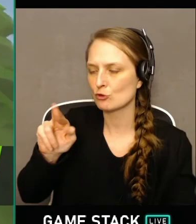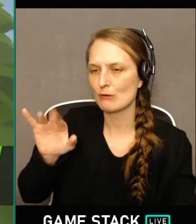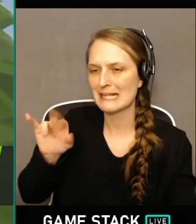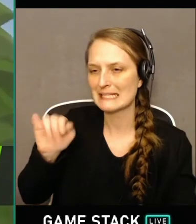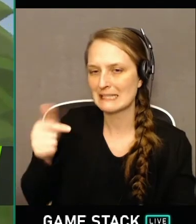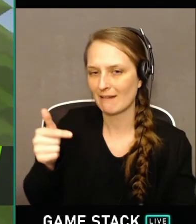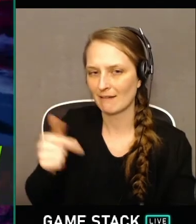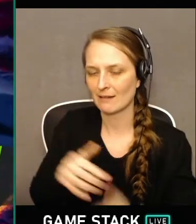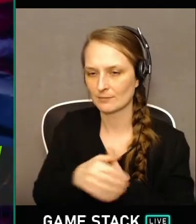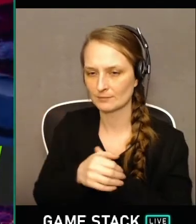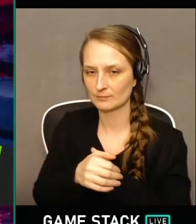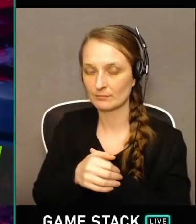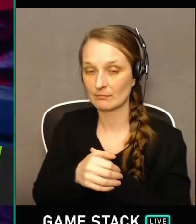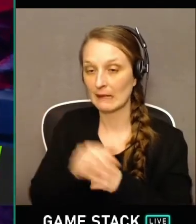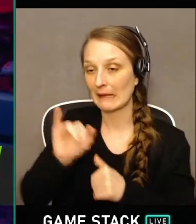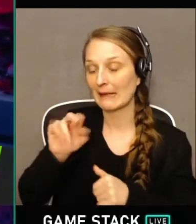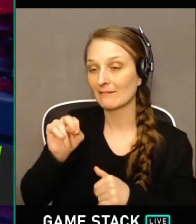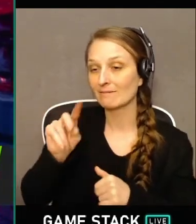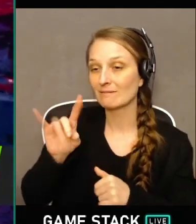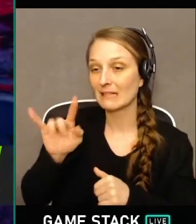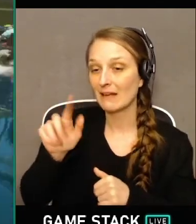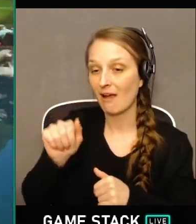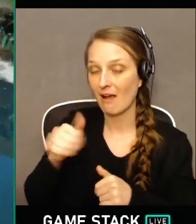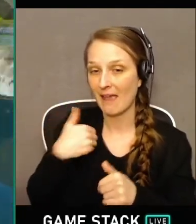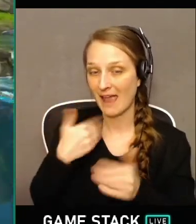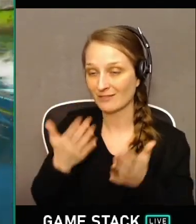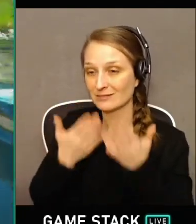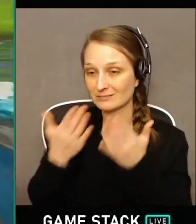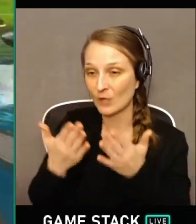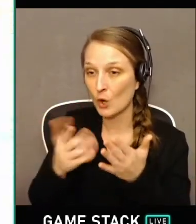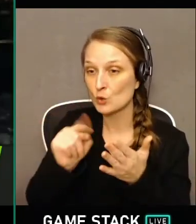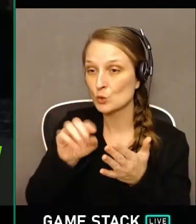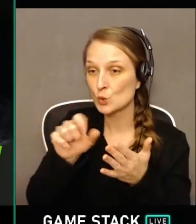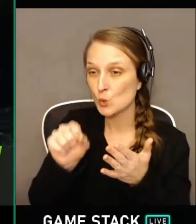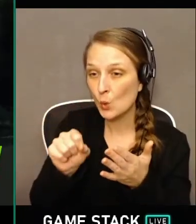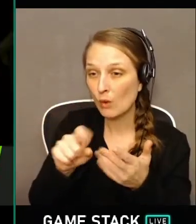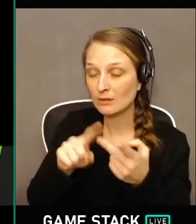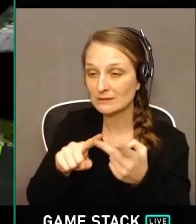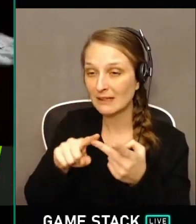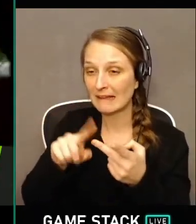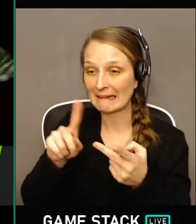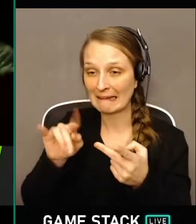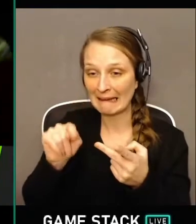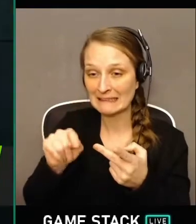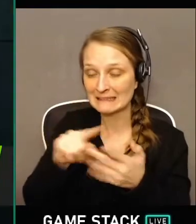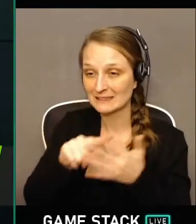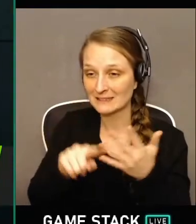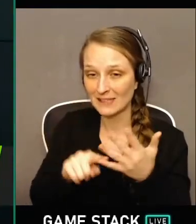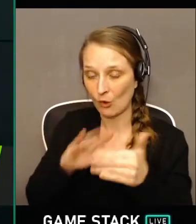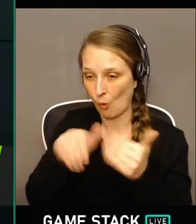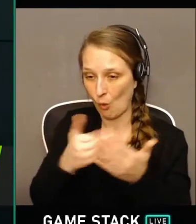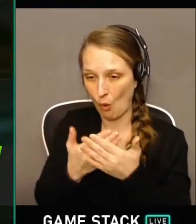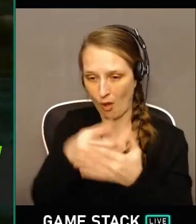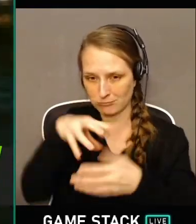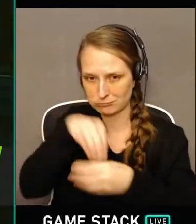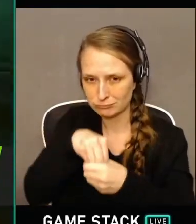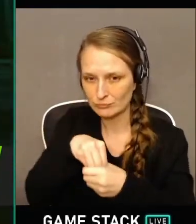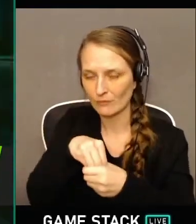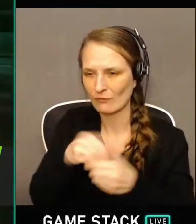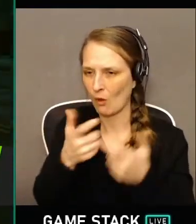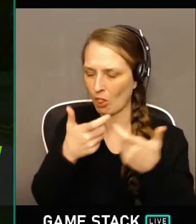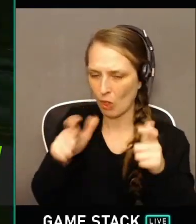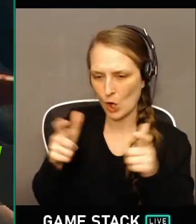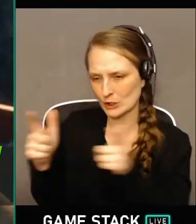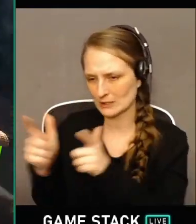NVIDIA offers the SDKs, tools, and expertise to help turbocharge the development of projects large and small, empowering developers